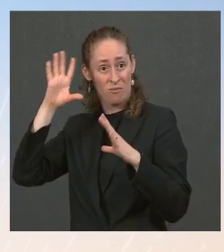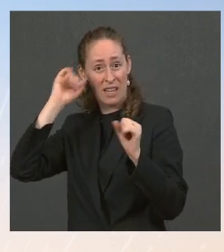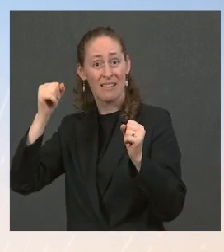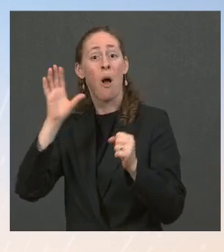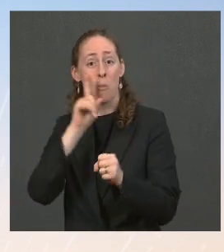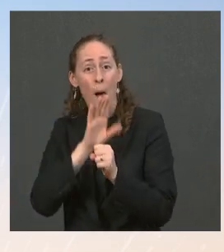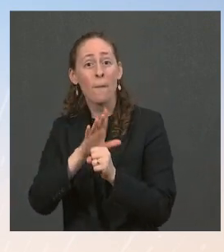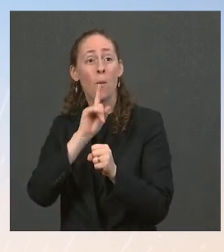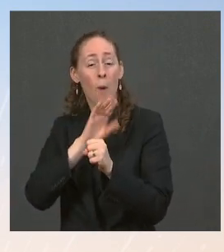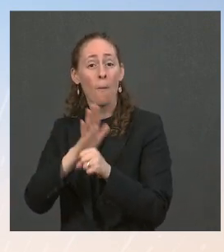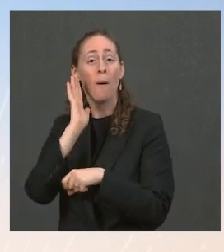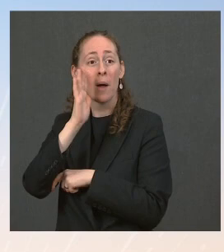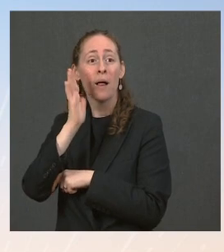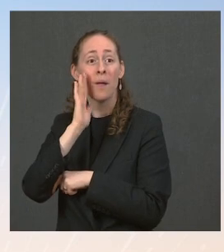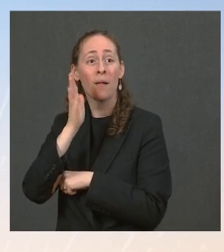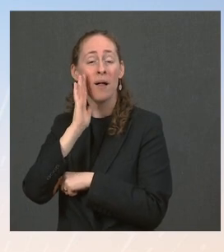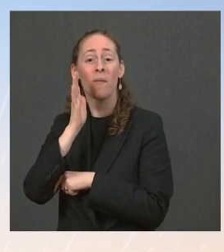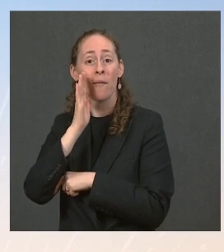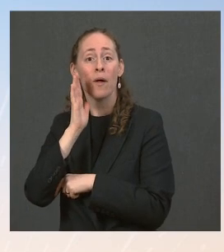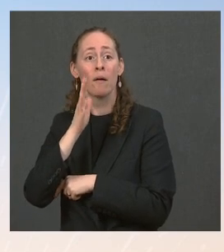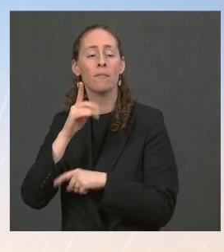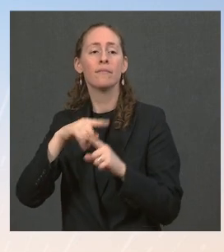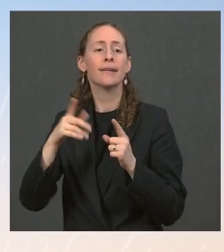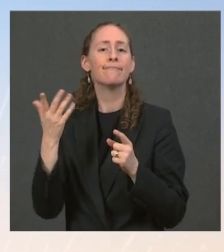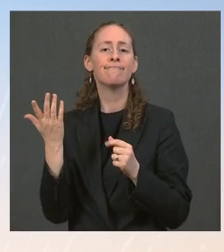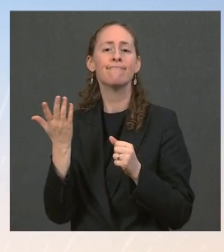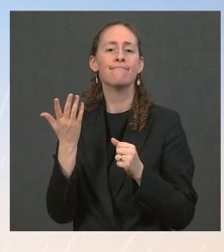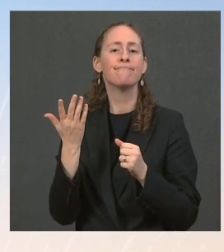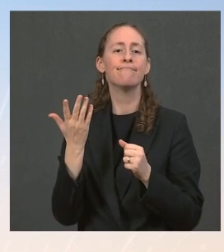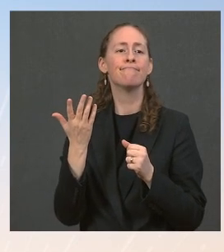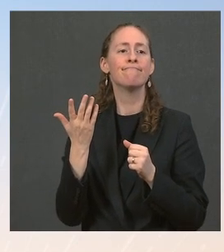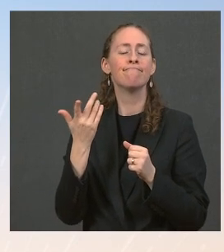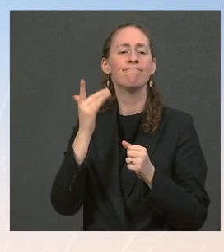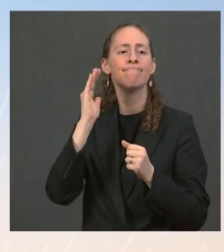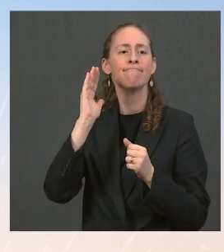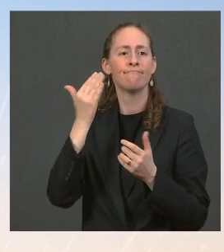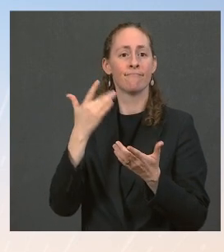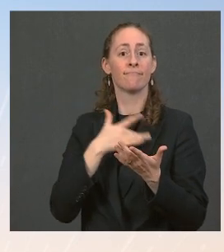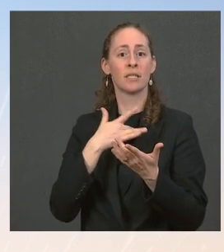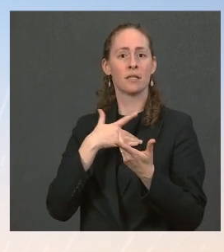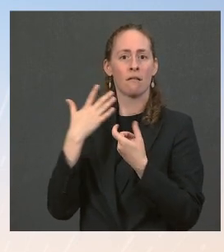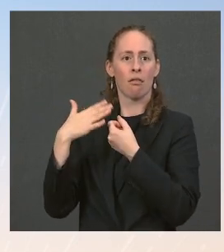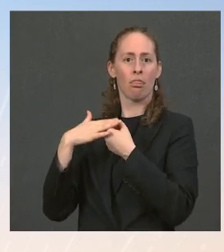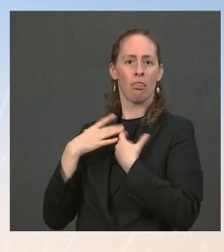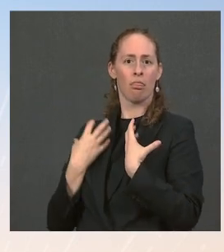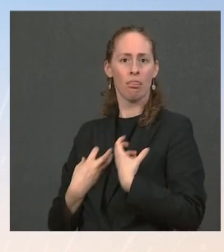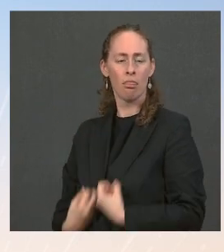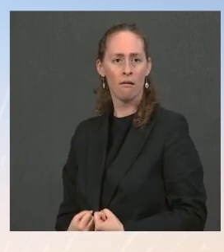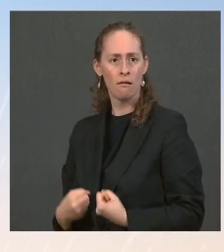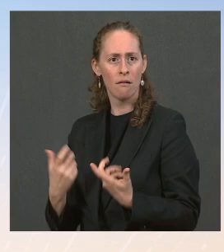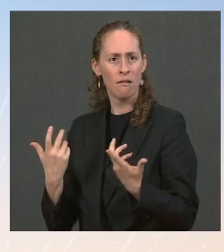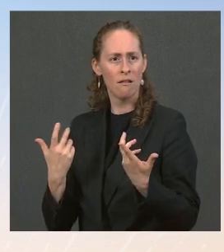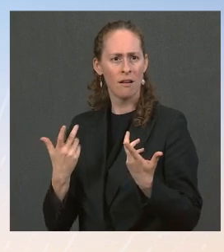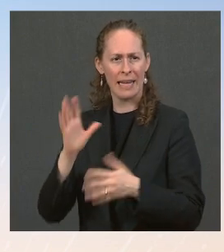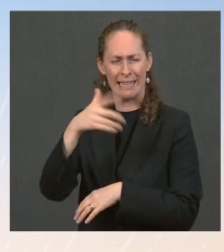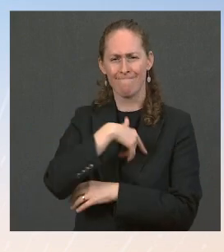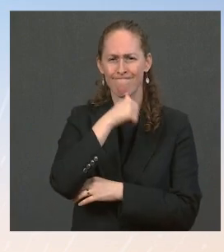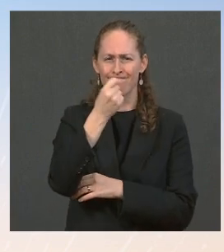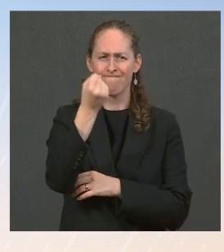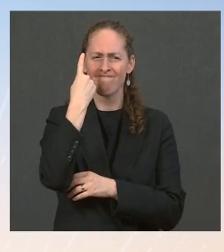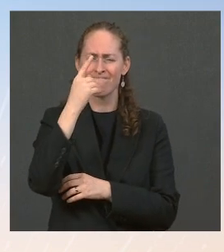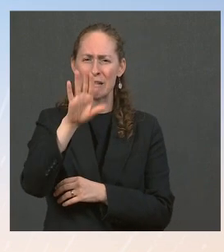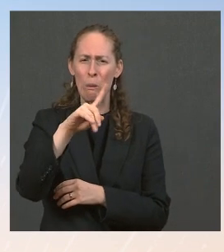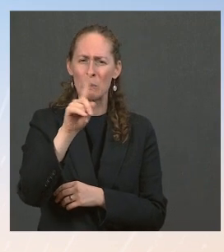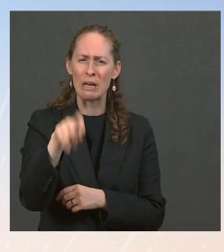of them are now not having faith in what can really happen? I'm not sure I totally understand your question.